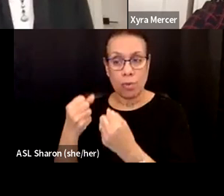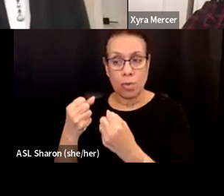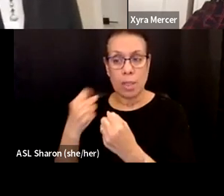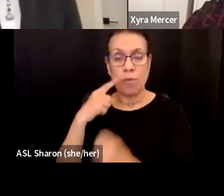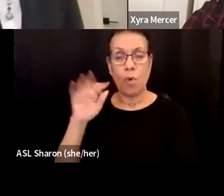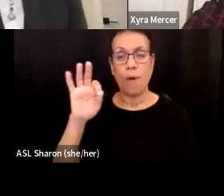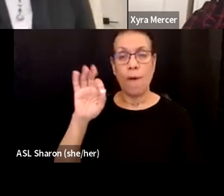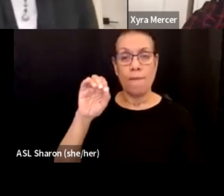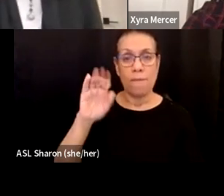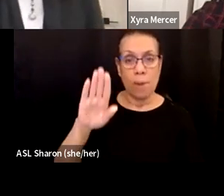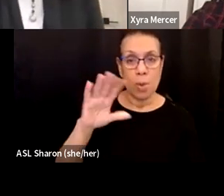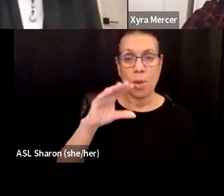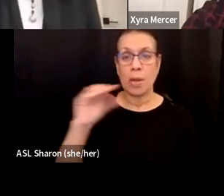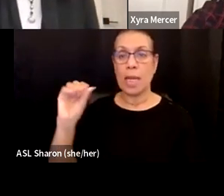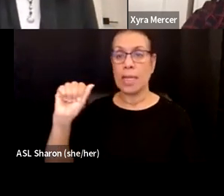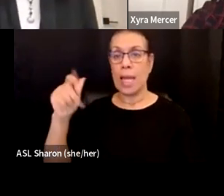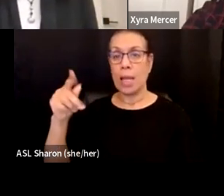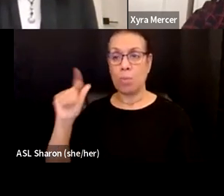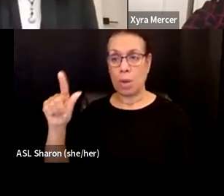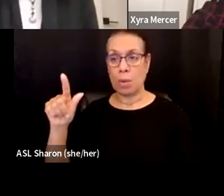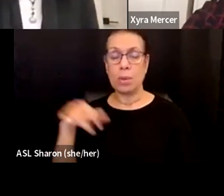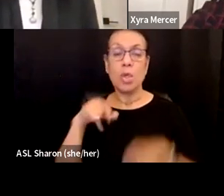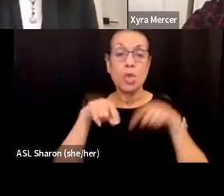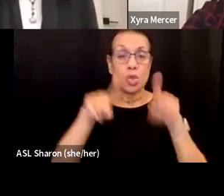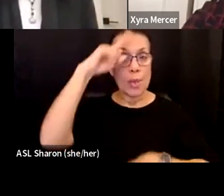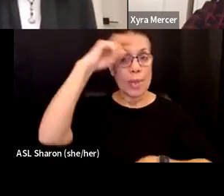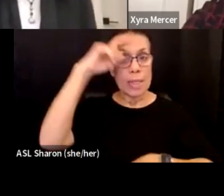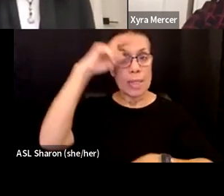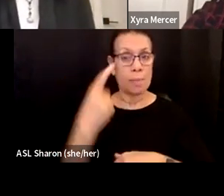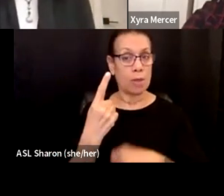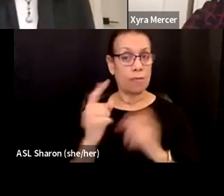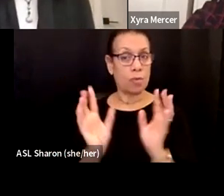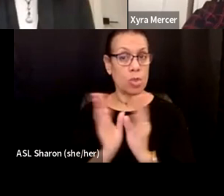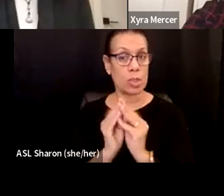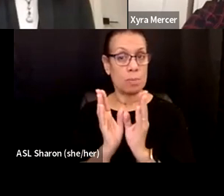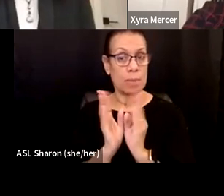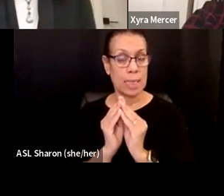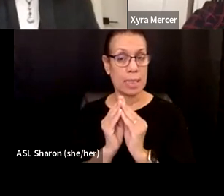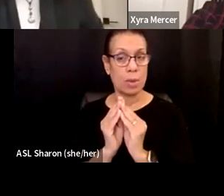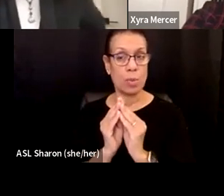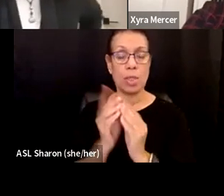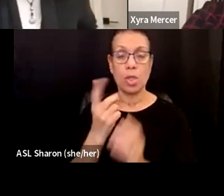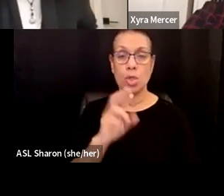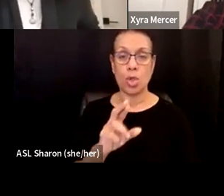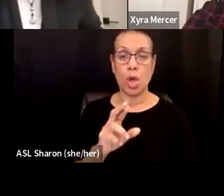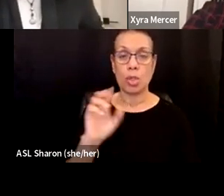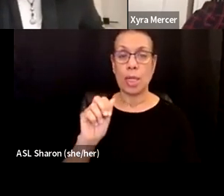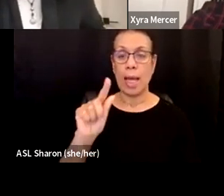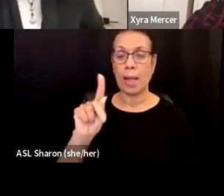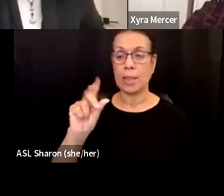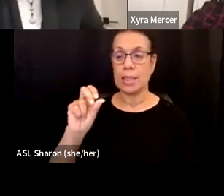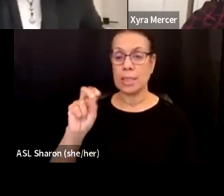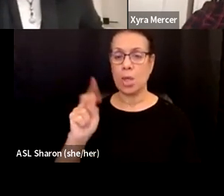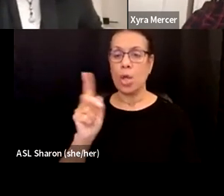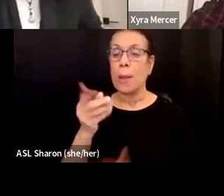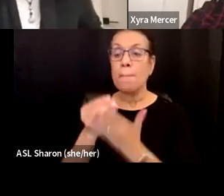february april academies during the summer one of the first meetings i took with dr eckelson i just want to make sure that he knew that this money was